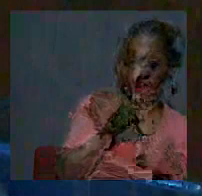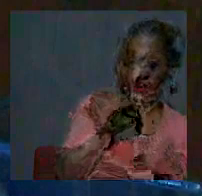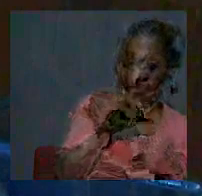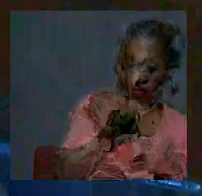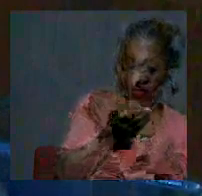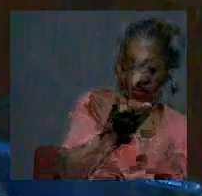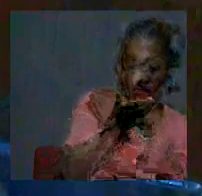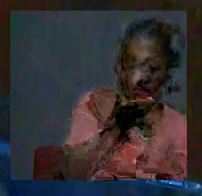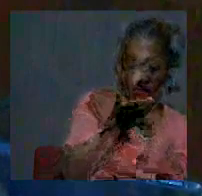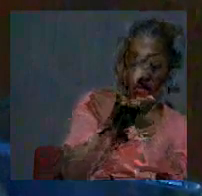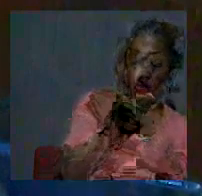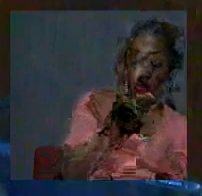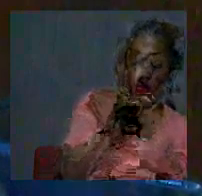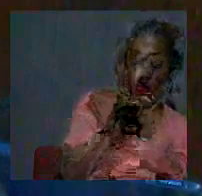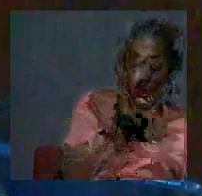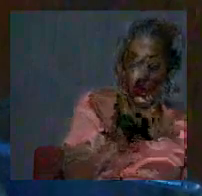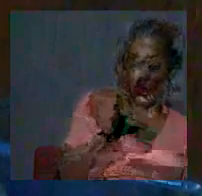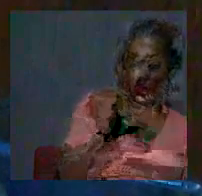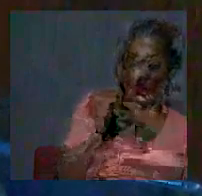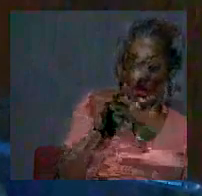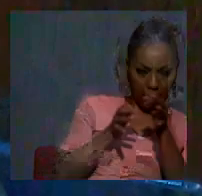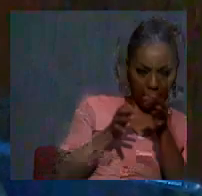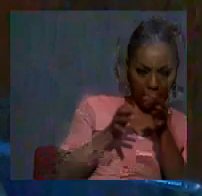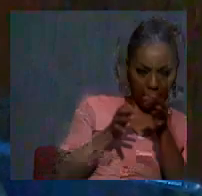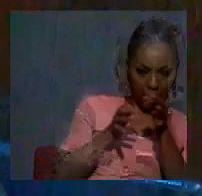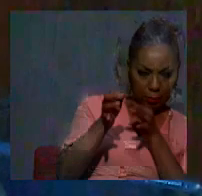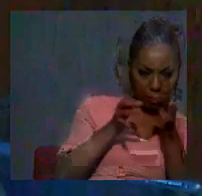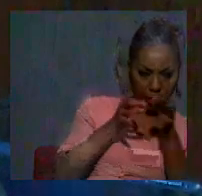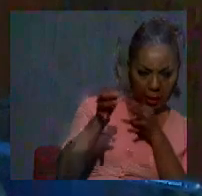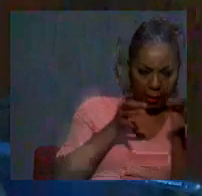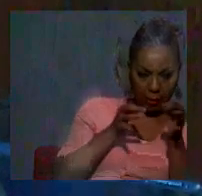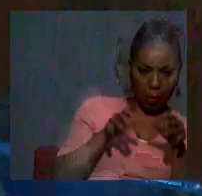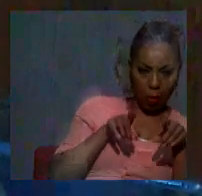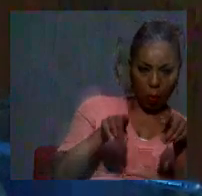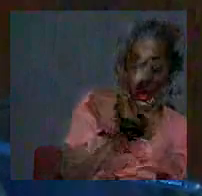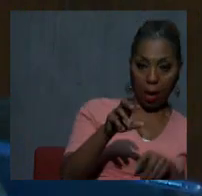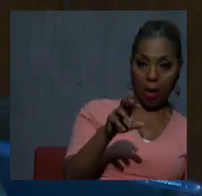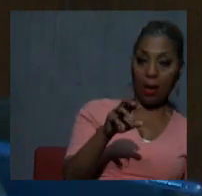had one at Bell. I think they explained to me when I'm there.